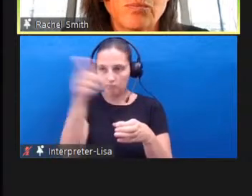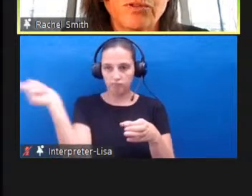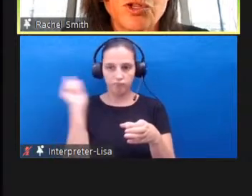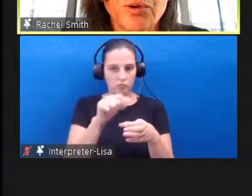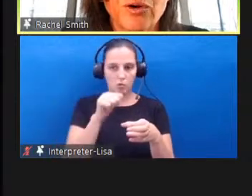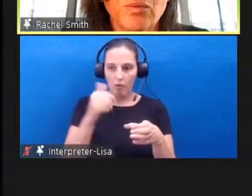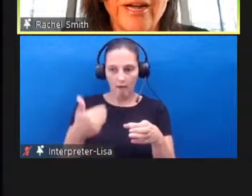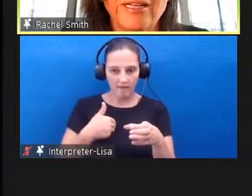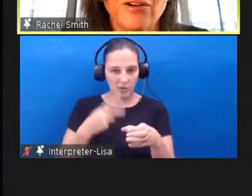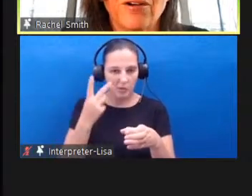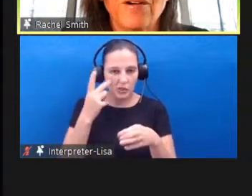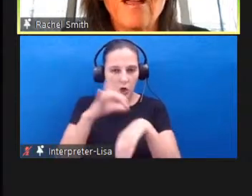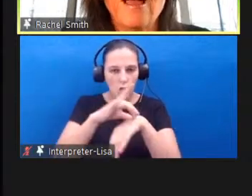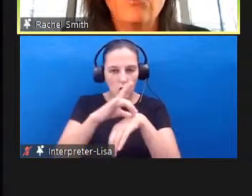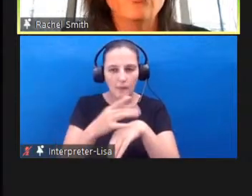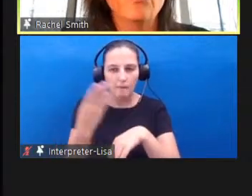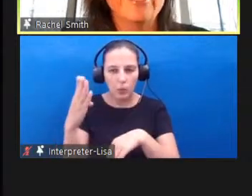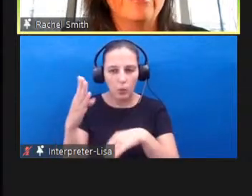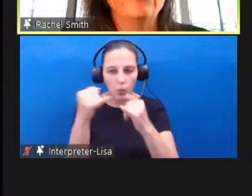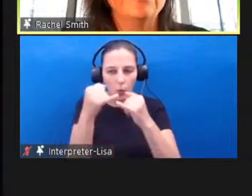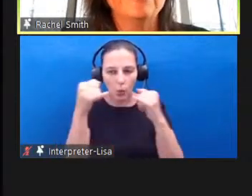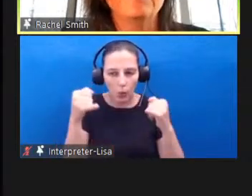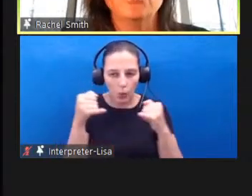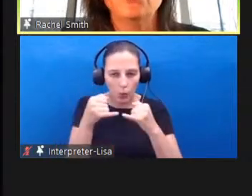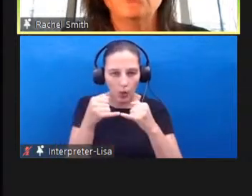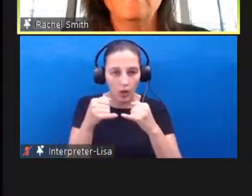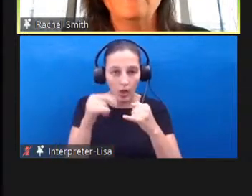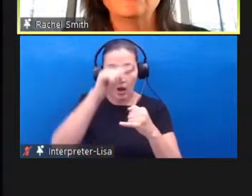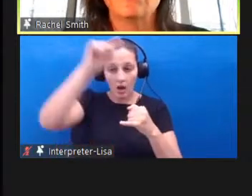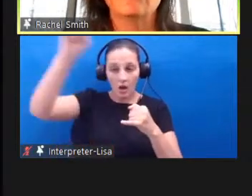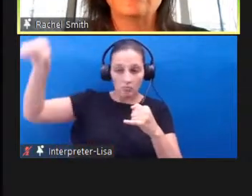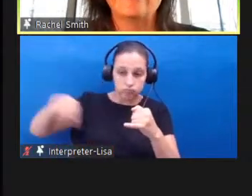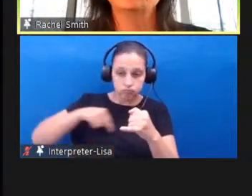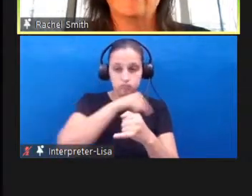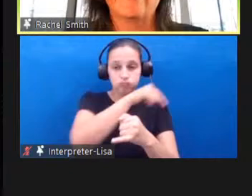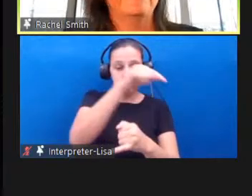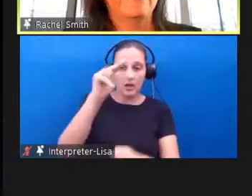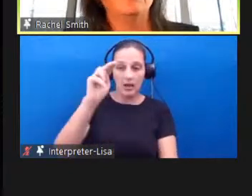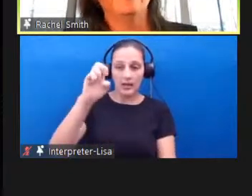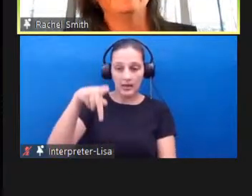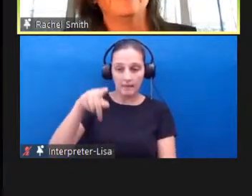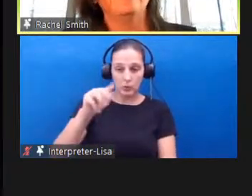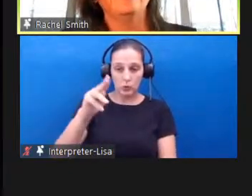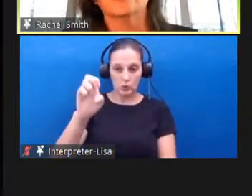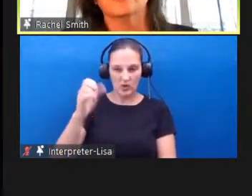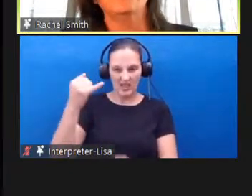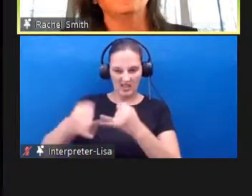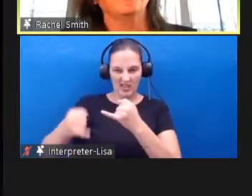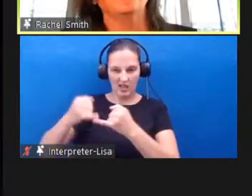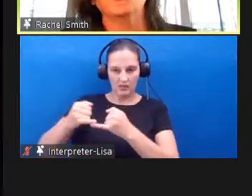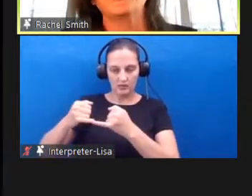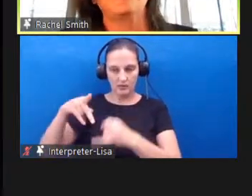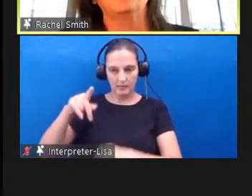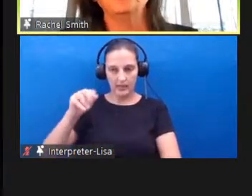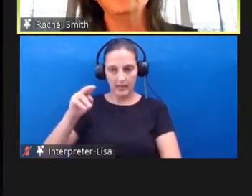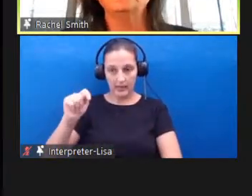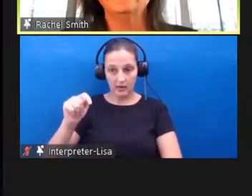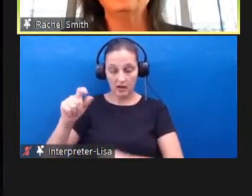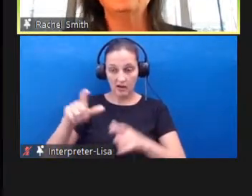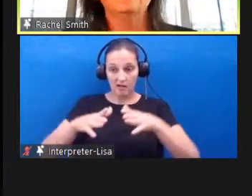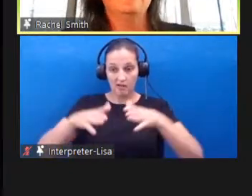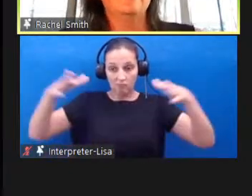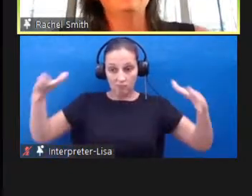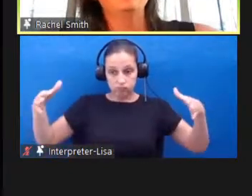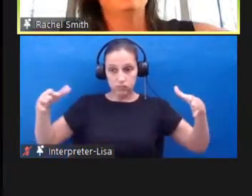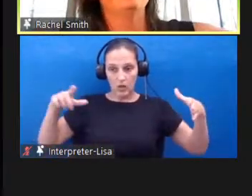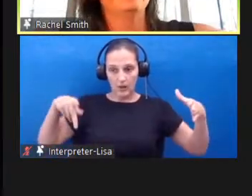this little blue trail right here. And all the way out is Neptune, and that's our last planet. And beyond that is the Kuiper Belt, where Pluto